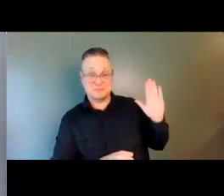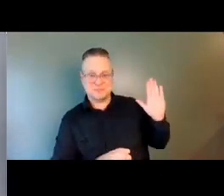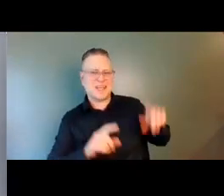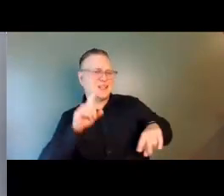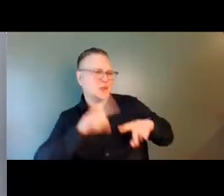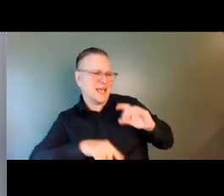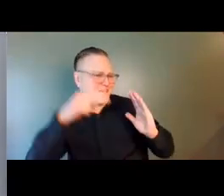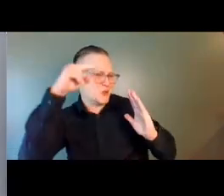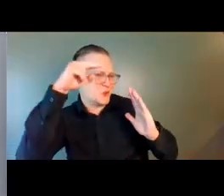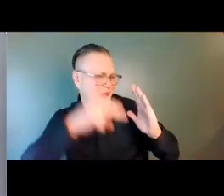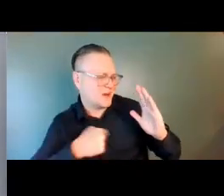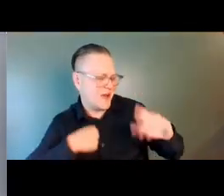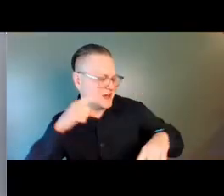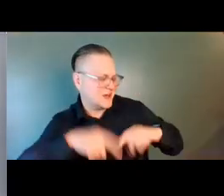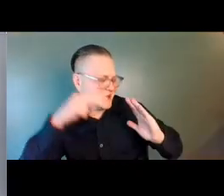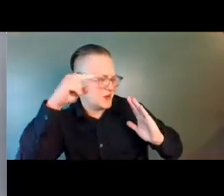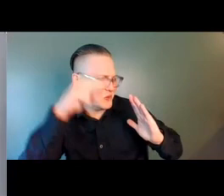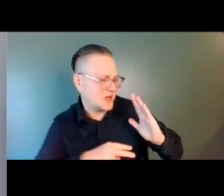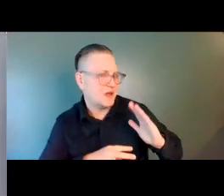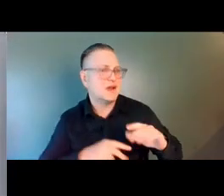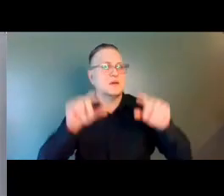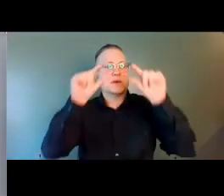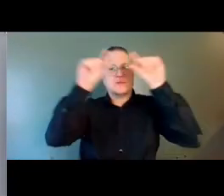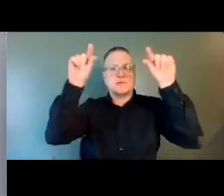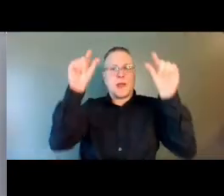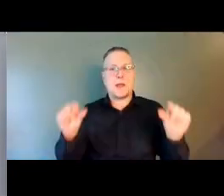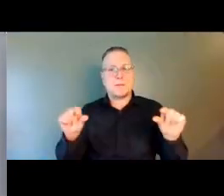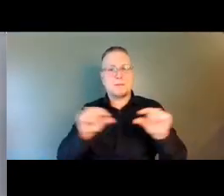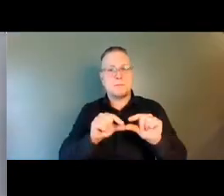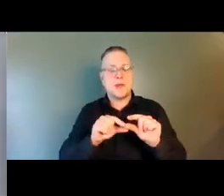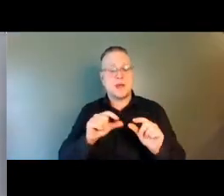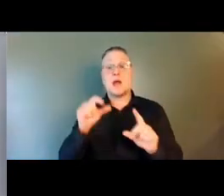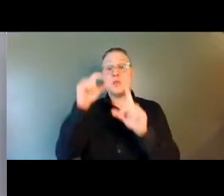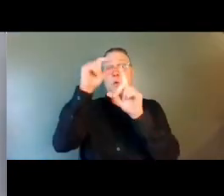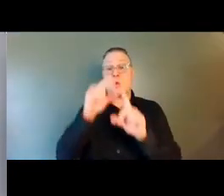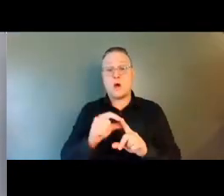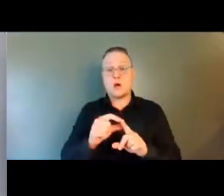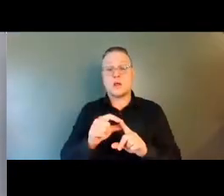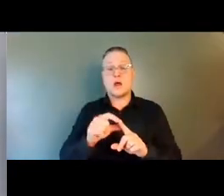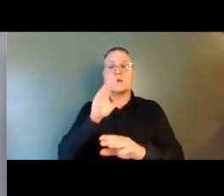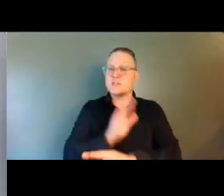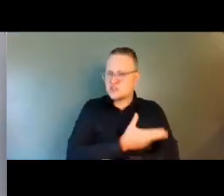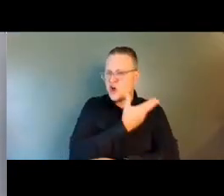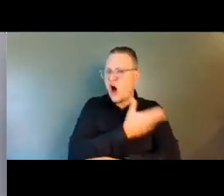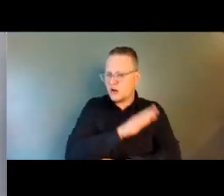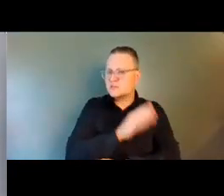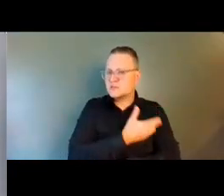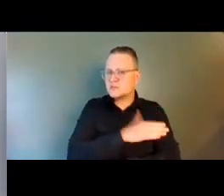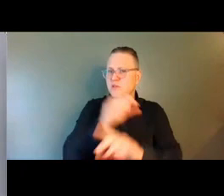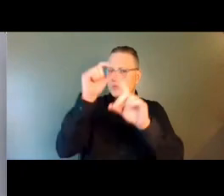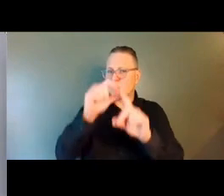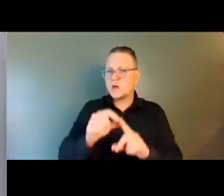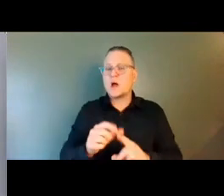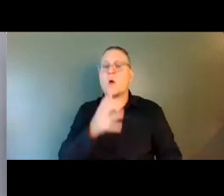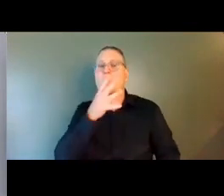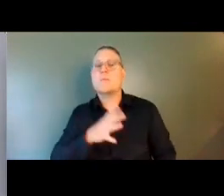it, I can't read it, but it's got a great saying of a woman actually with a disability that wrote out a song for me that a friend